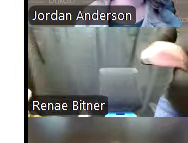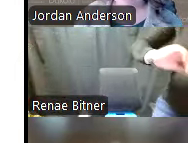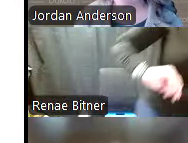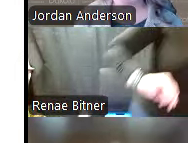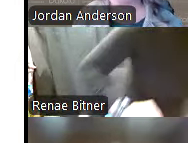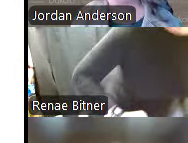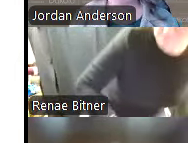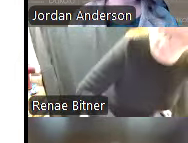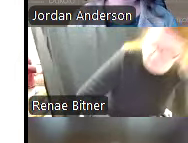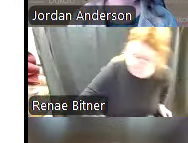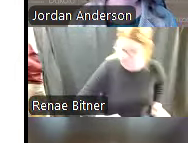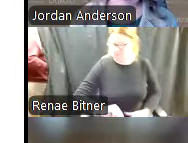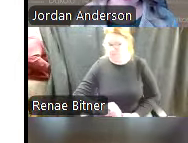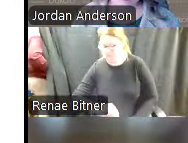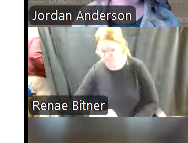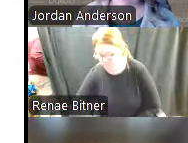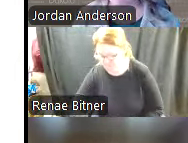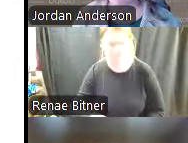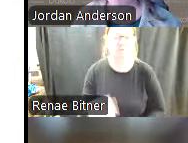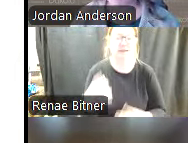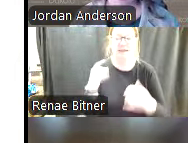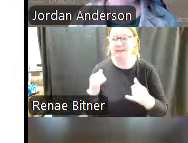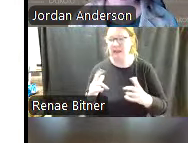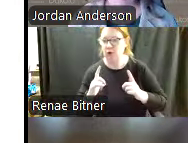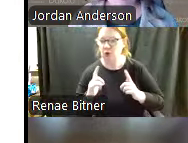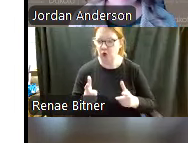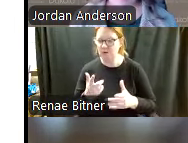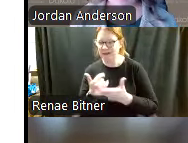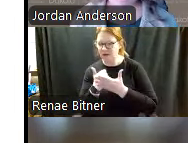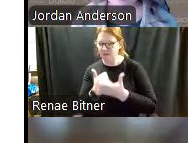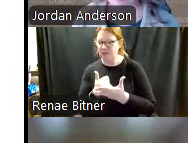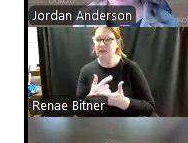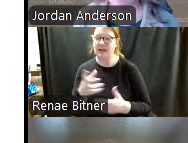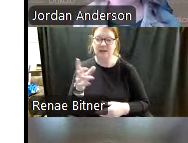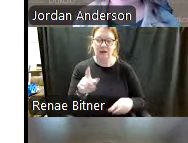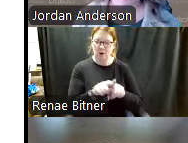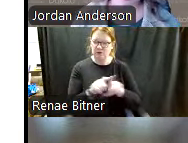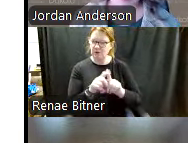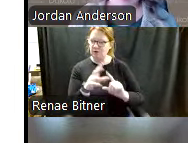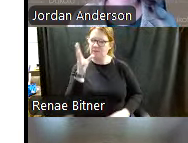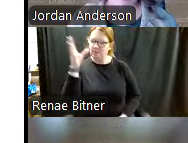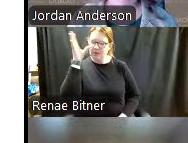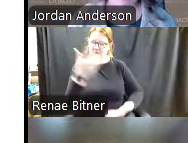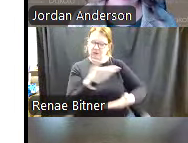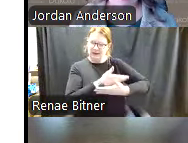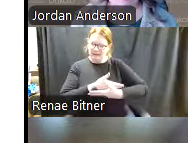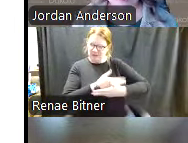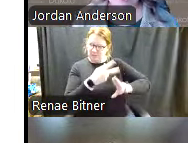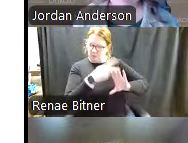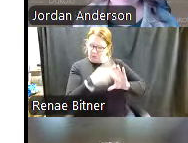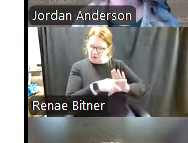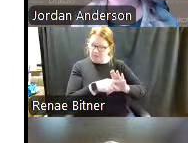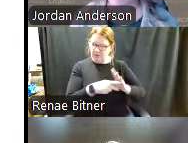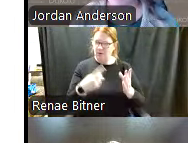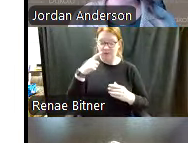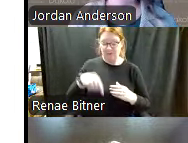So what is the difference between early intervention and the parent-infant program? So early intervention, we monitor global development. We look at all